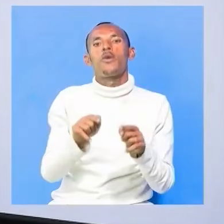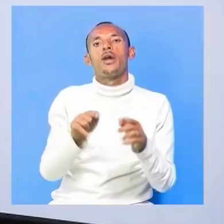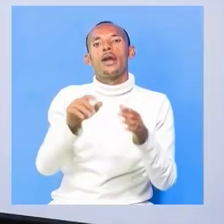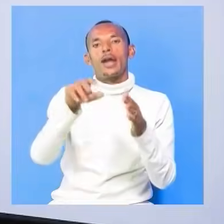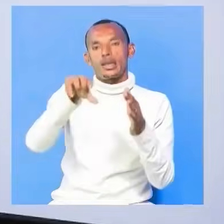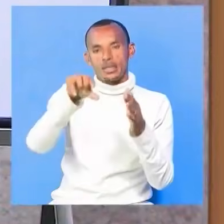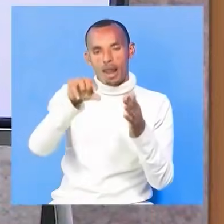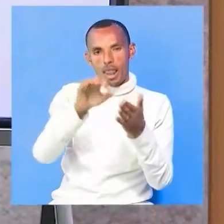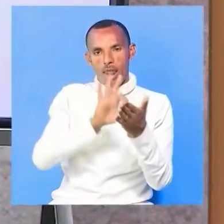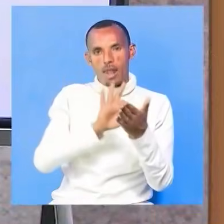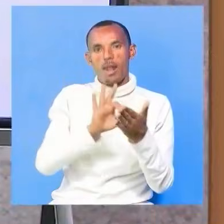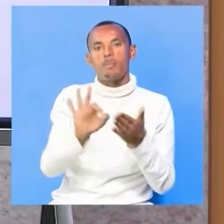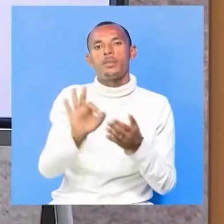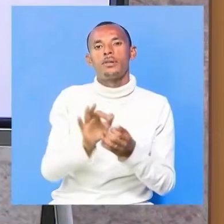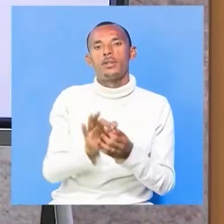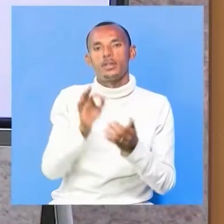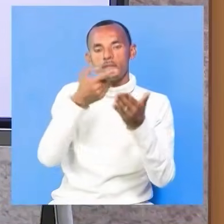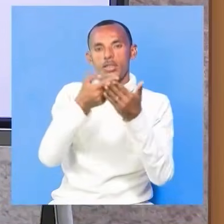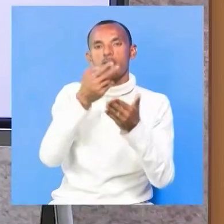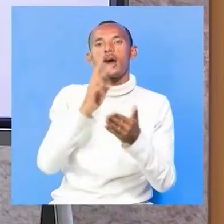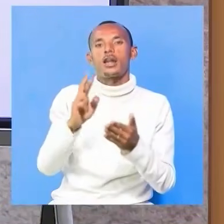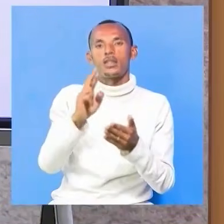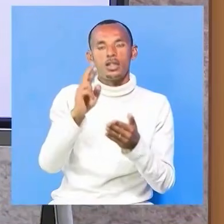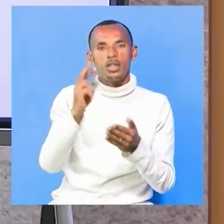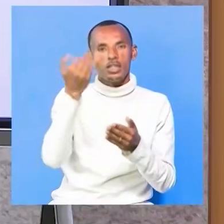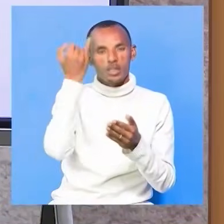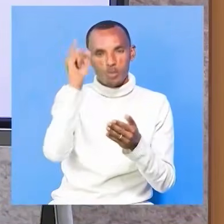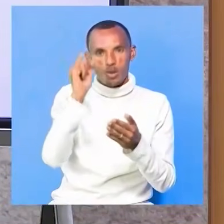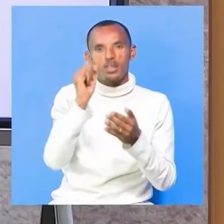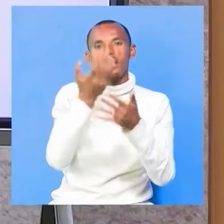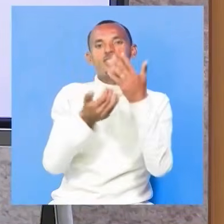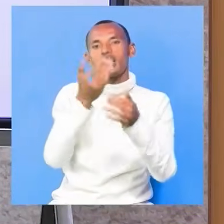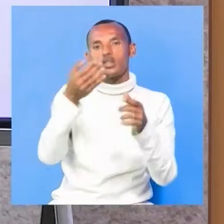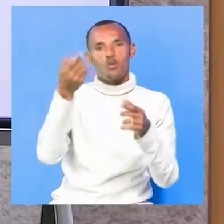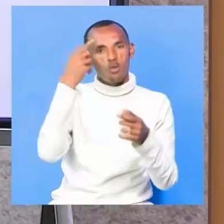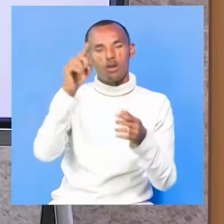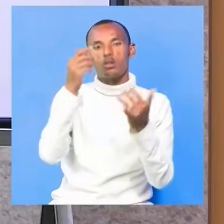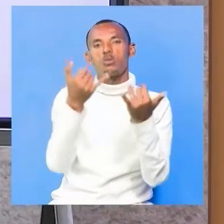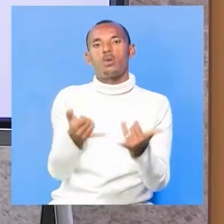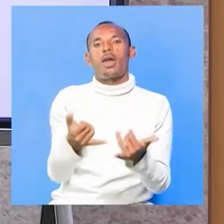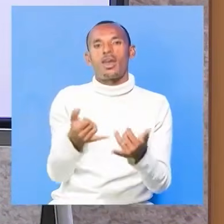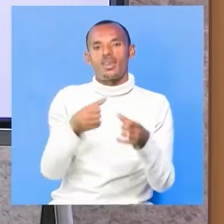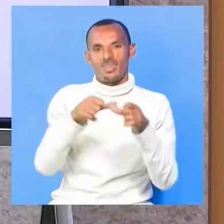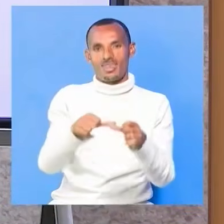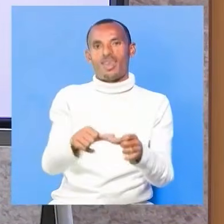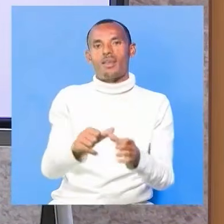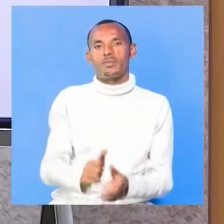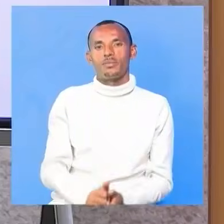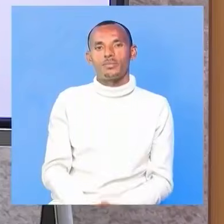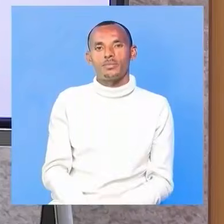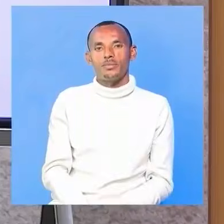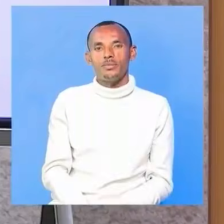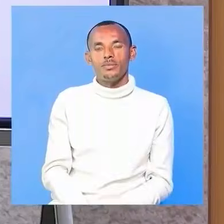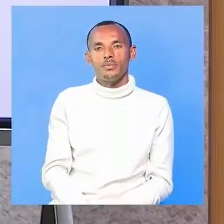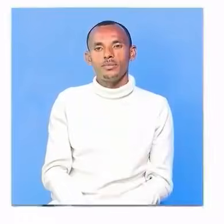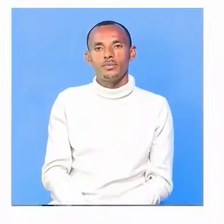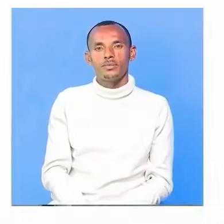value of a rational number, right? So these are the points of discussion for today. Stay tuned.